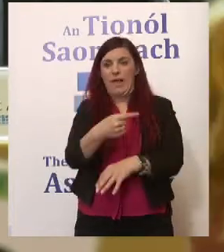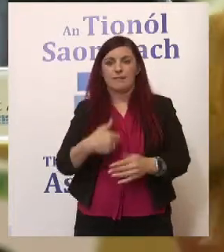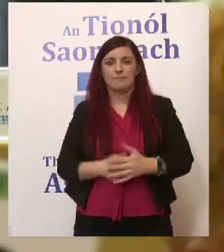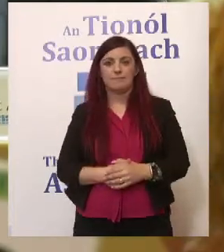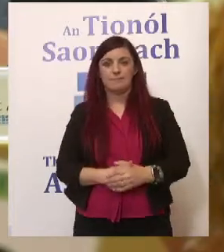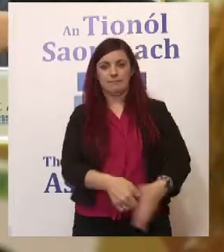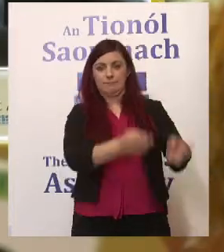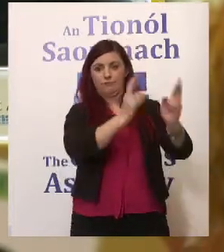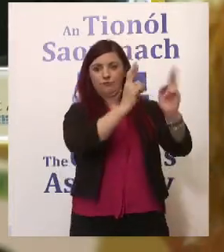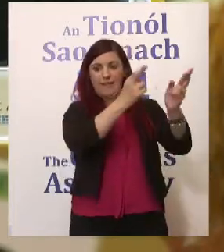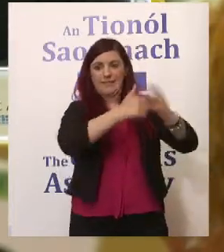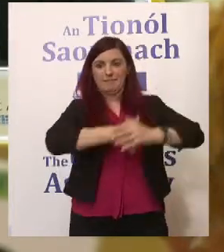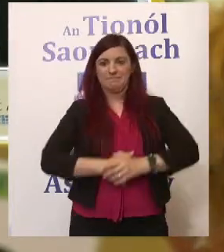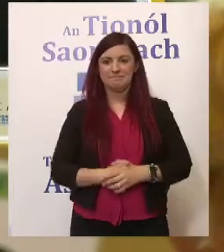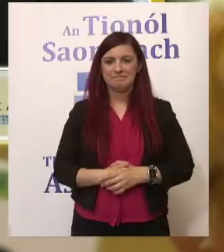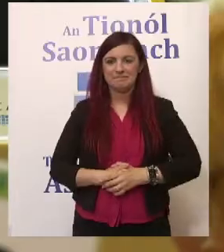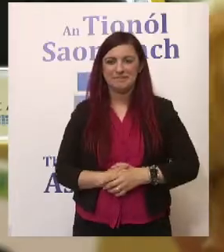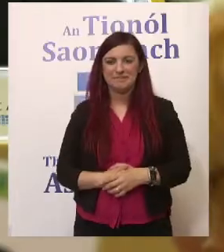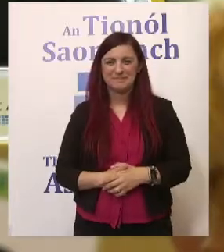the perfect answer.